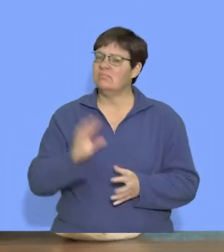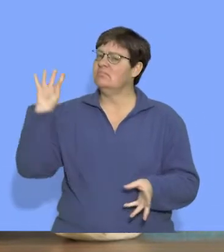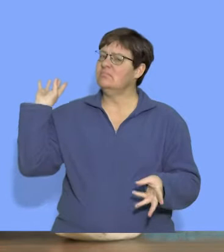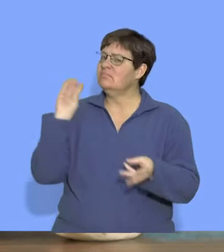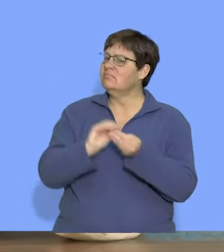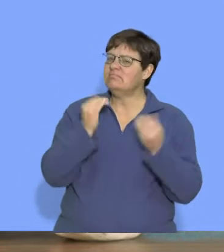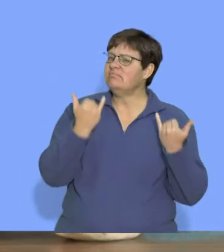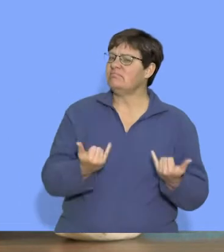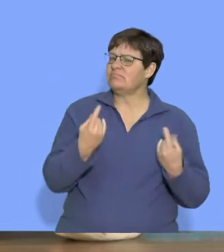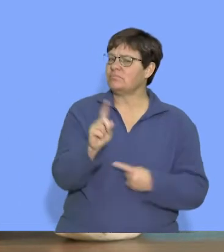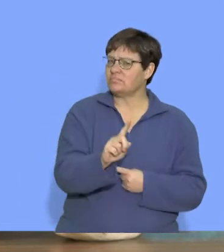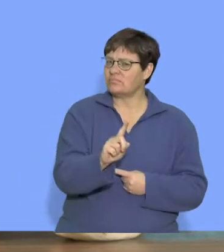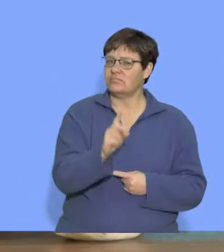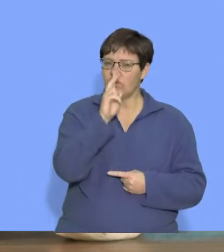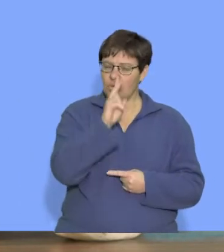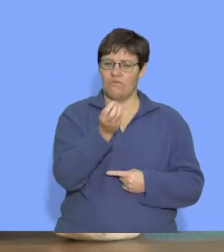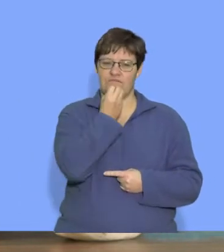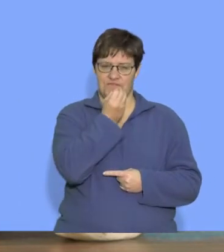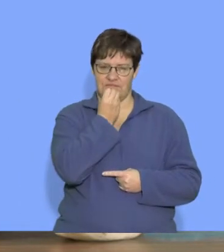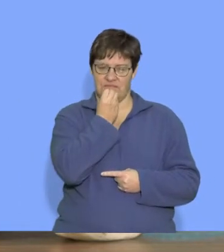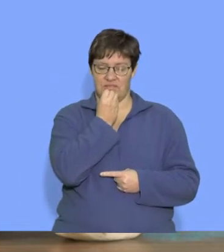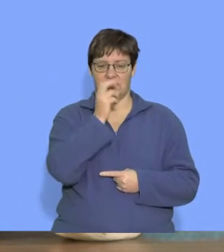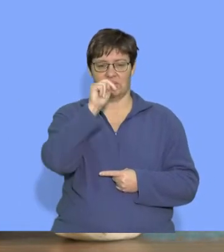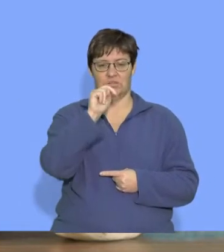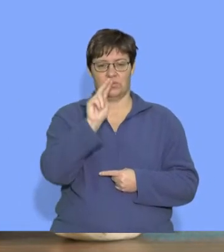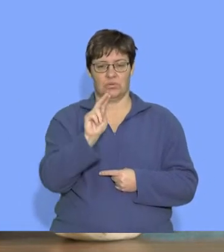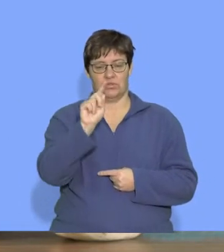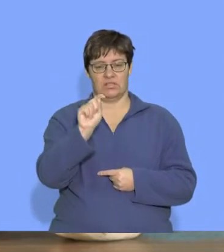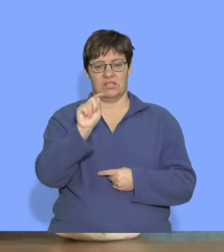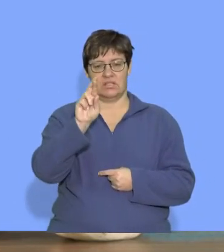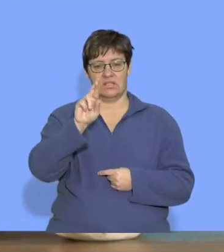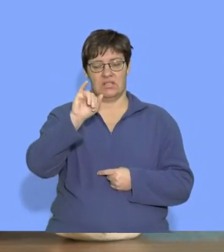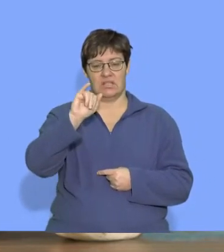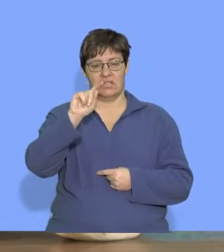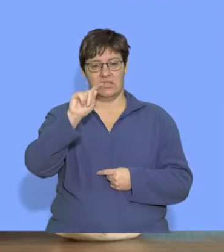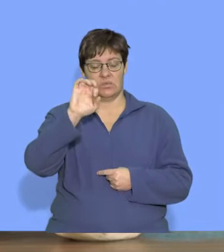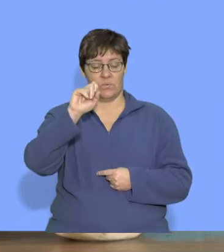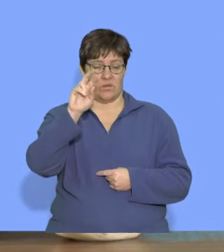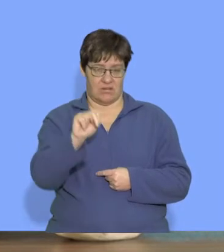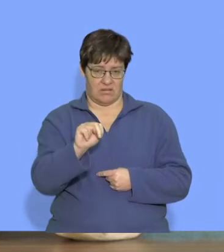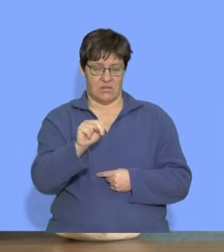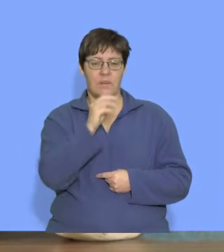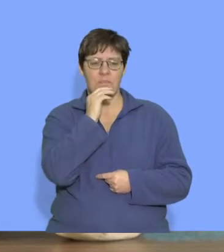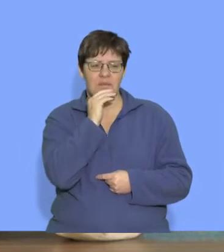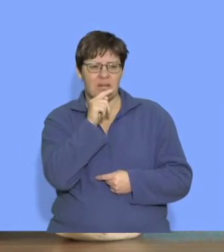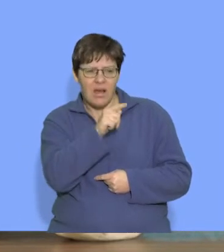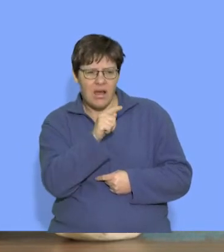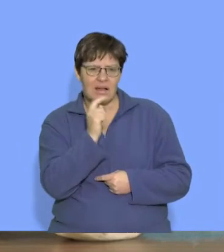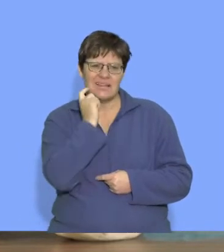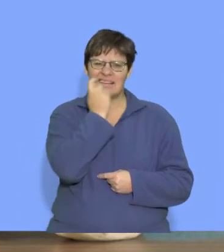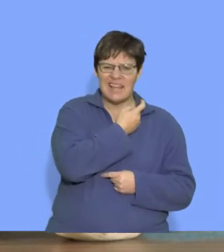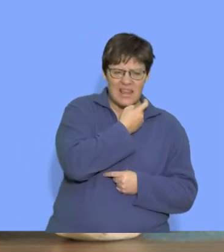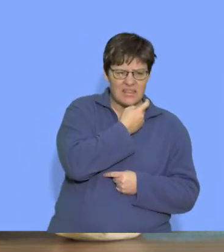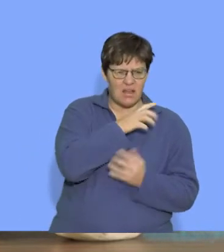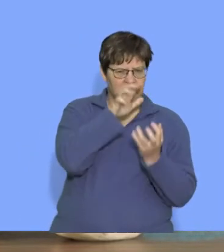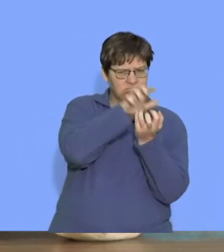doing. We're looking at nutrition, and we're focusing on the dentition and the organization and arrangement of the teeth